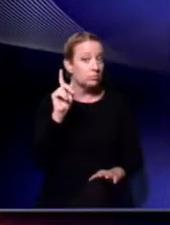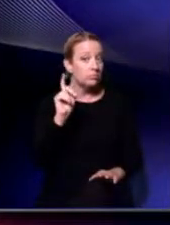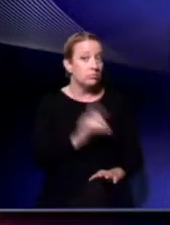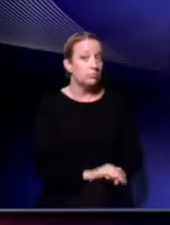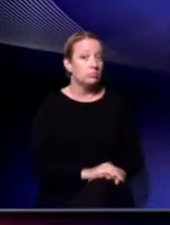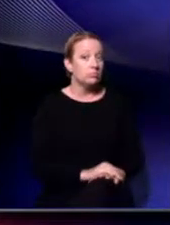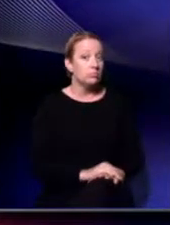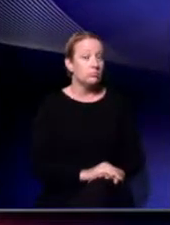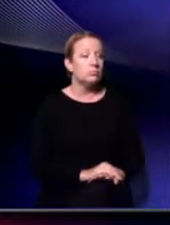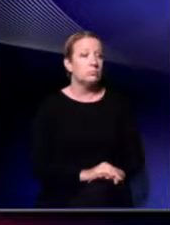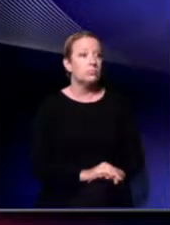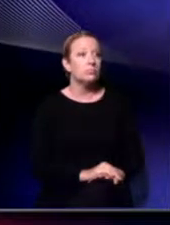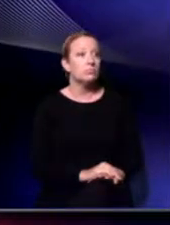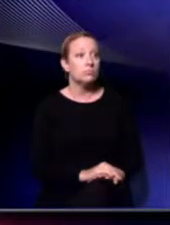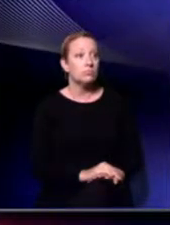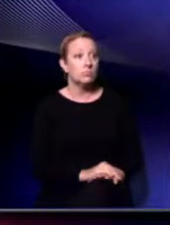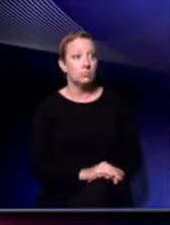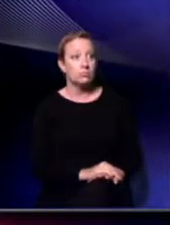Motion.